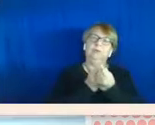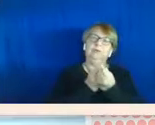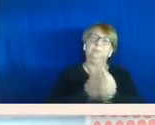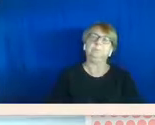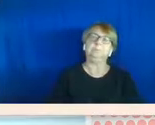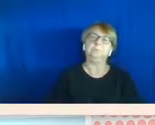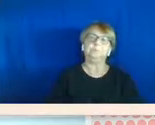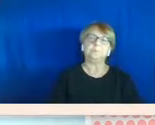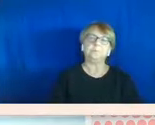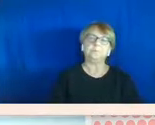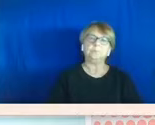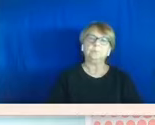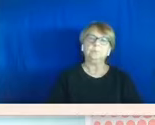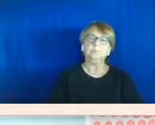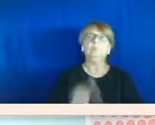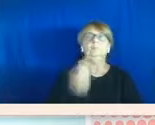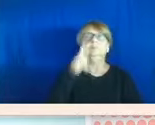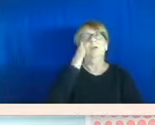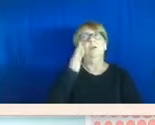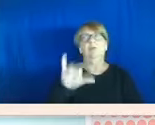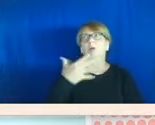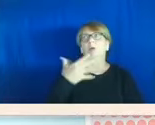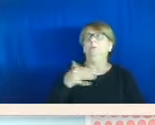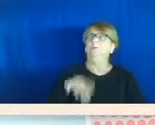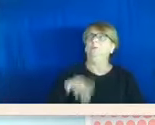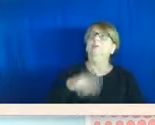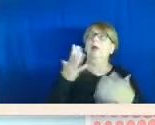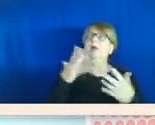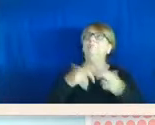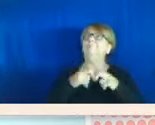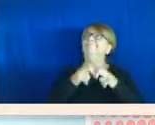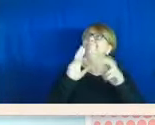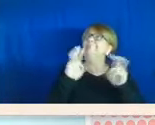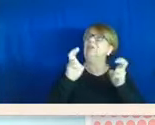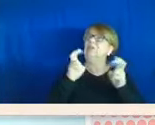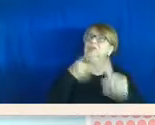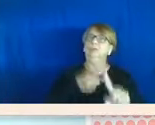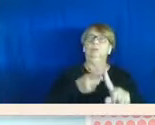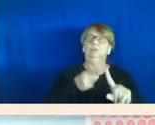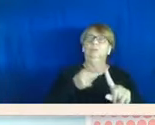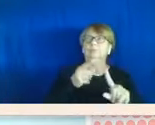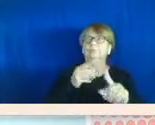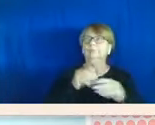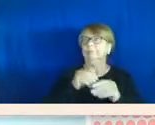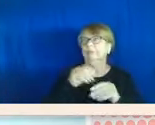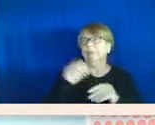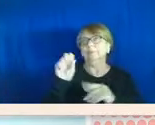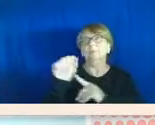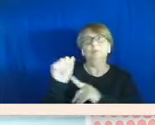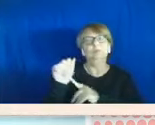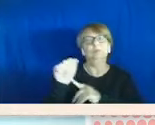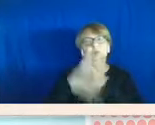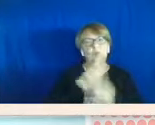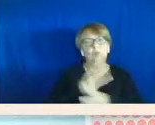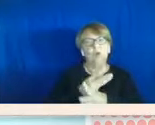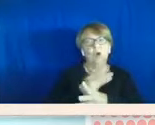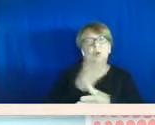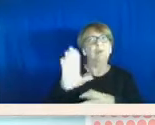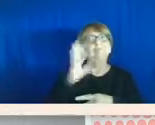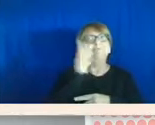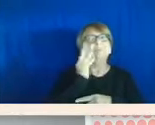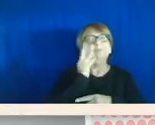I know that's such an issue in so many areas in the substance abuse world, where people's experiences have been, unfortunately. And you think